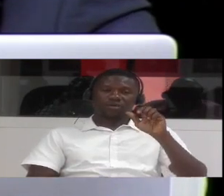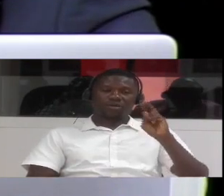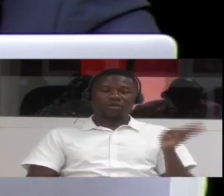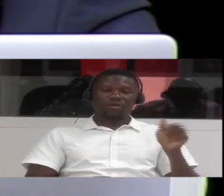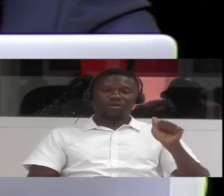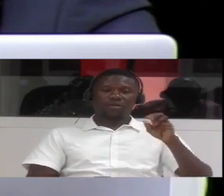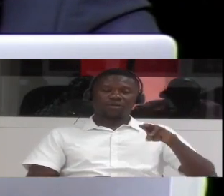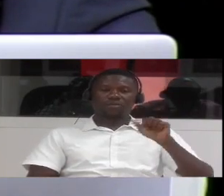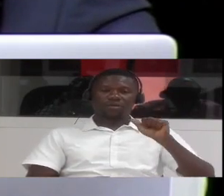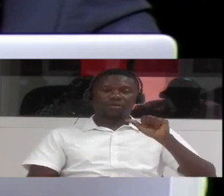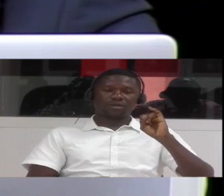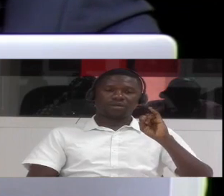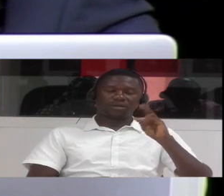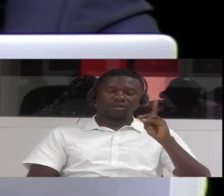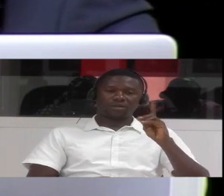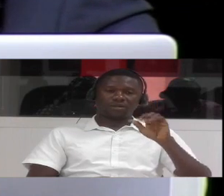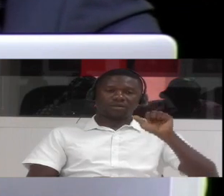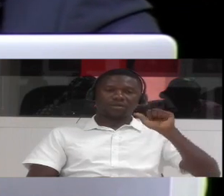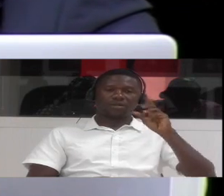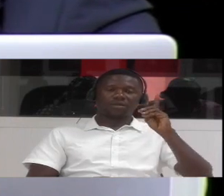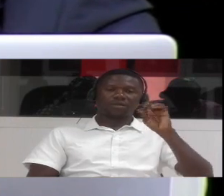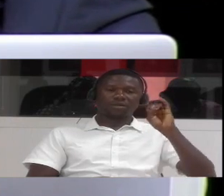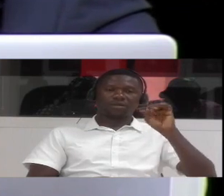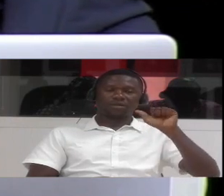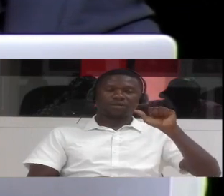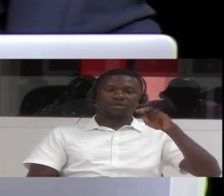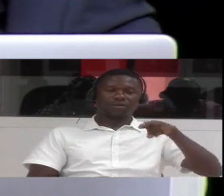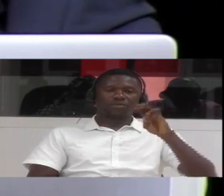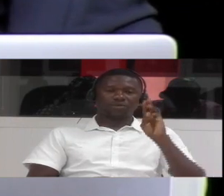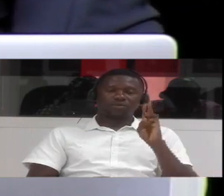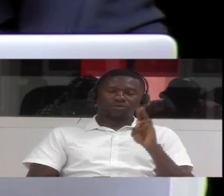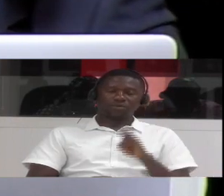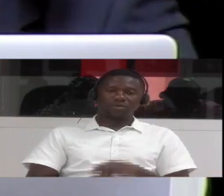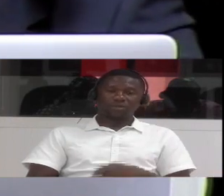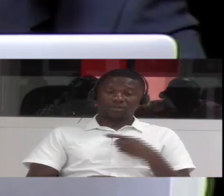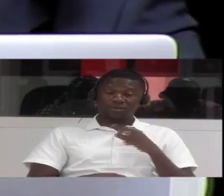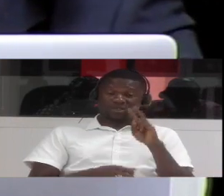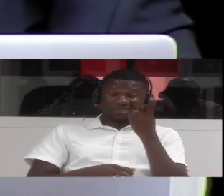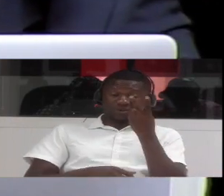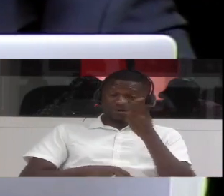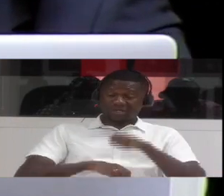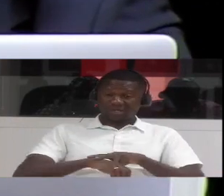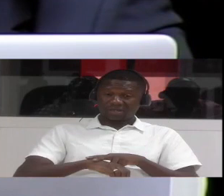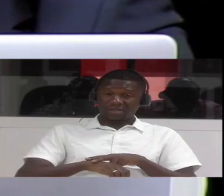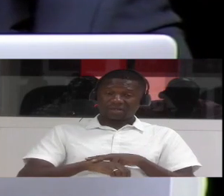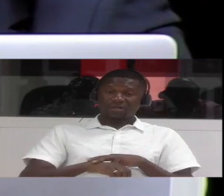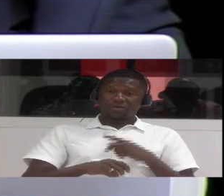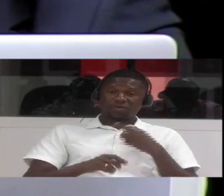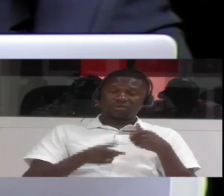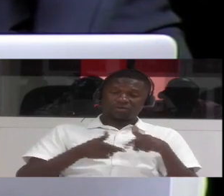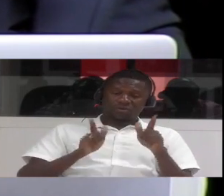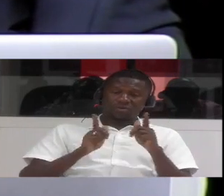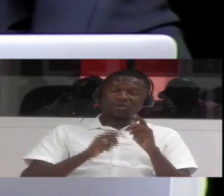one? No, this is a separate one. This is 10 June 2009. Mm-hmm. So this would be his second running in with the